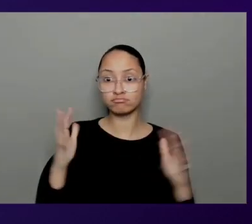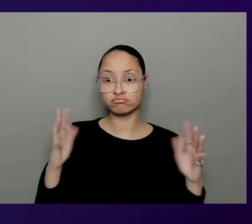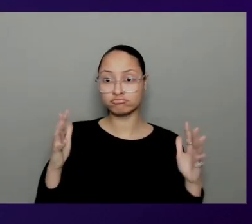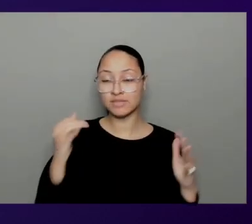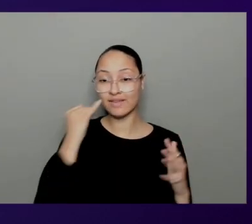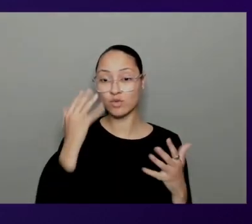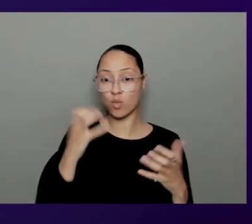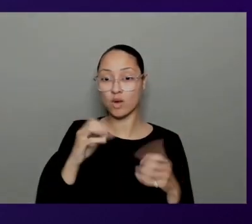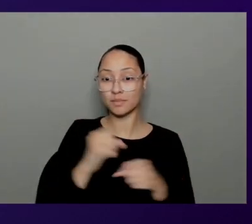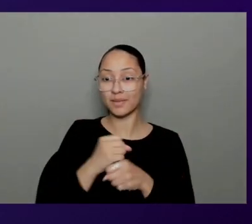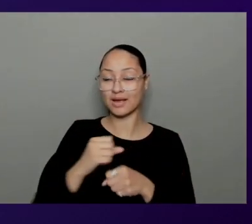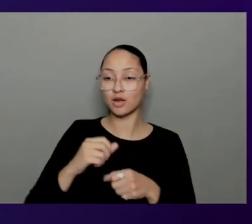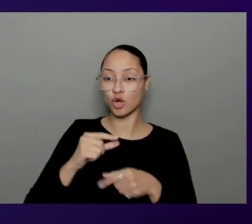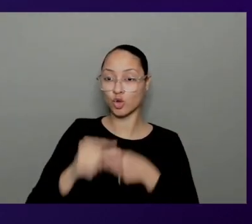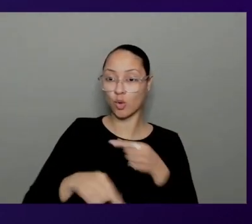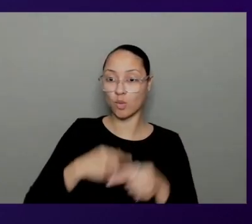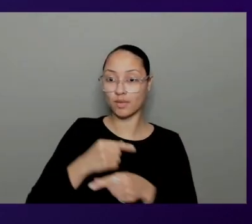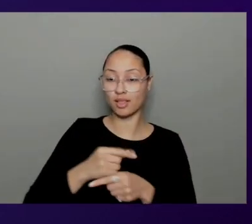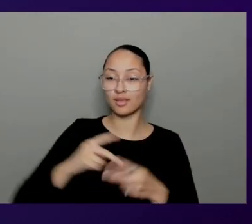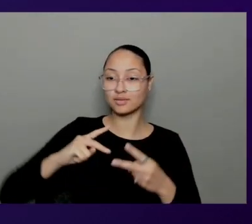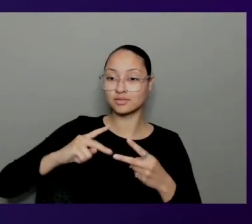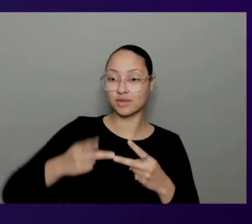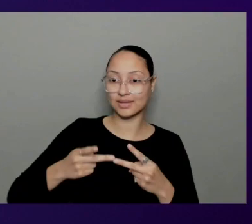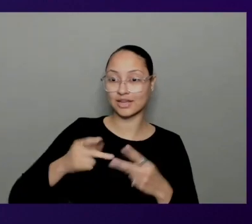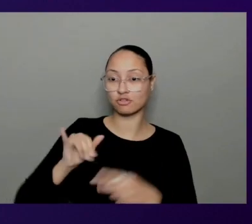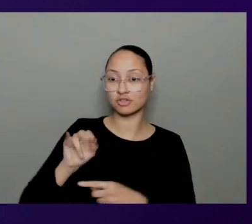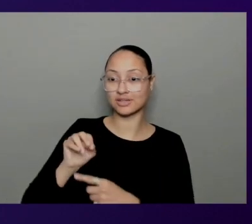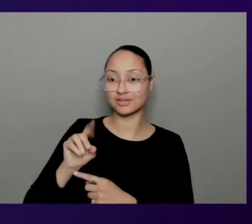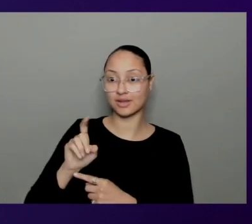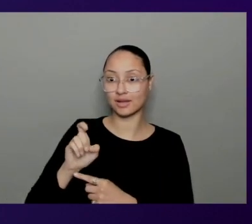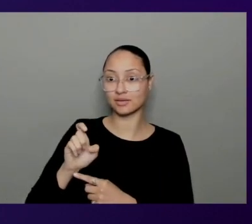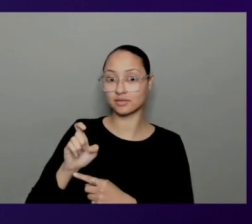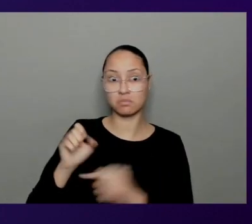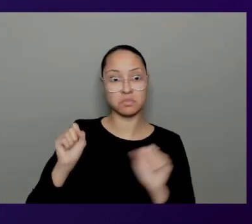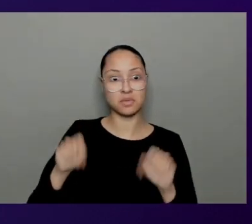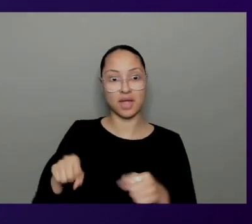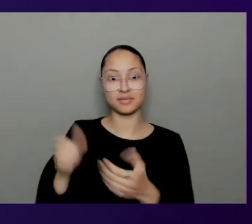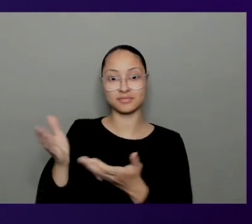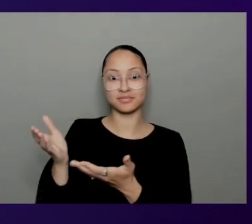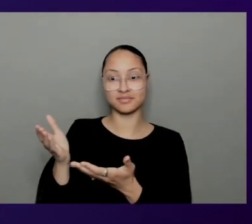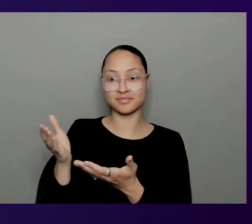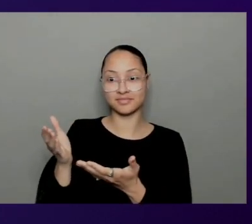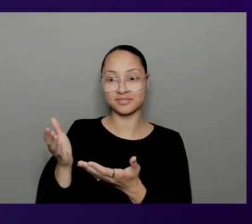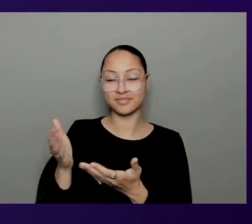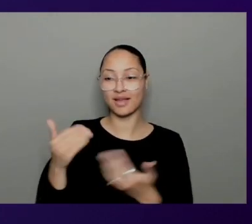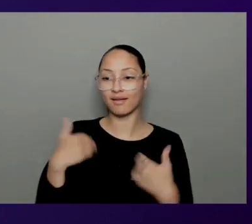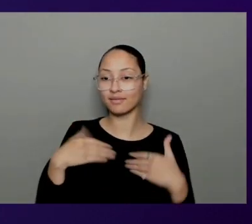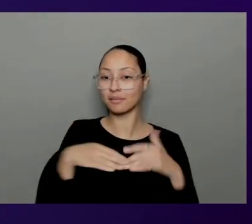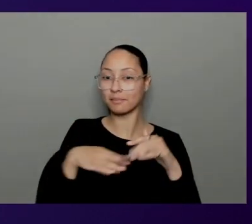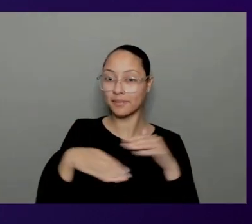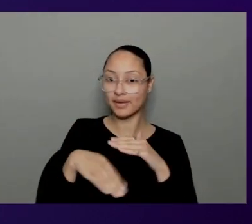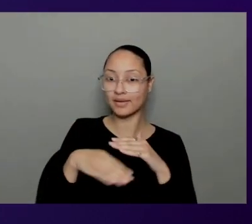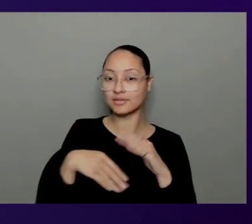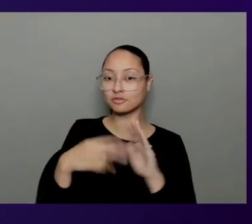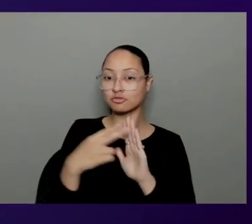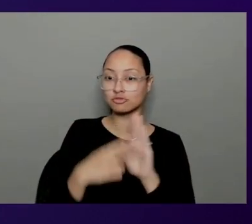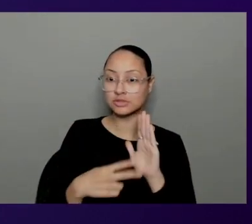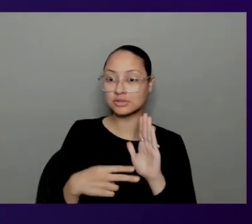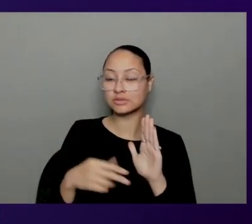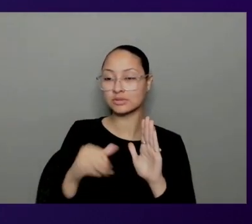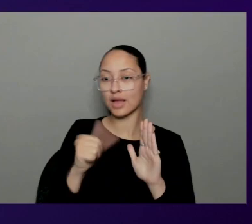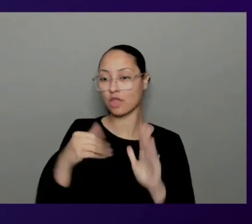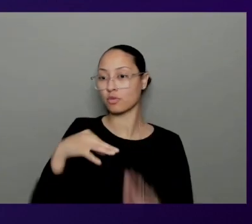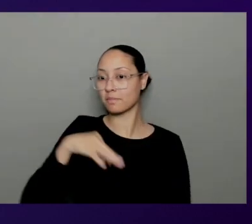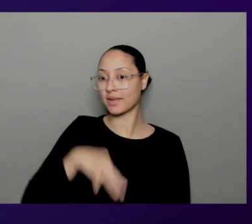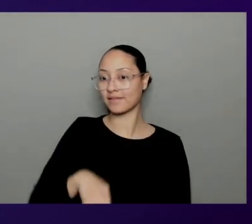can do that too. Over to the left, you see that I have basic free tier and other benefits of using DynamoDB,